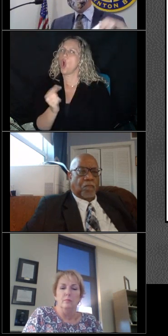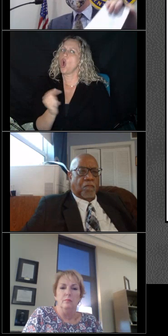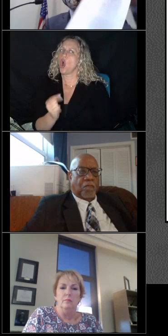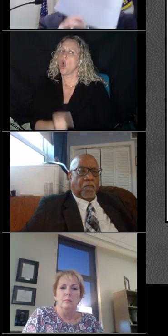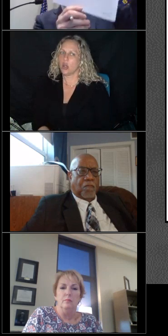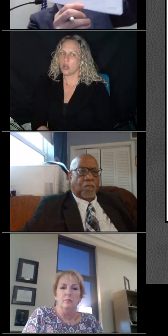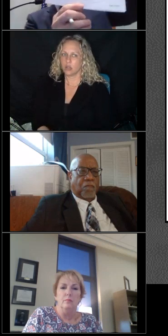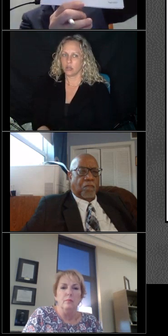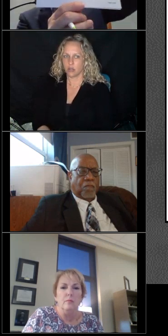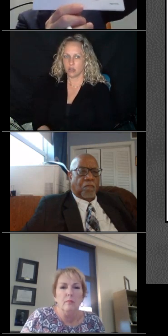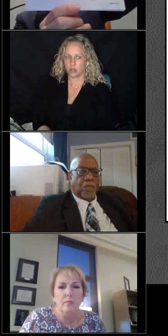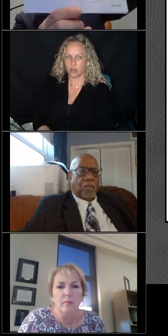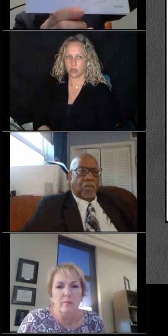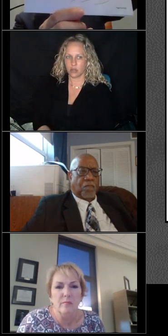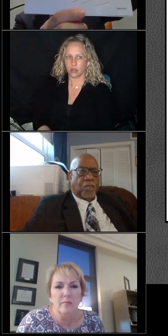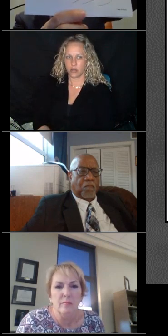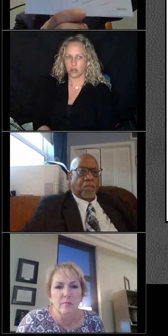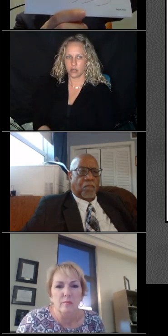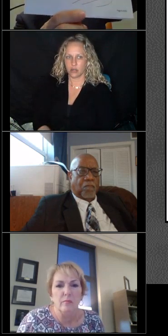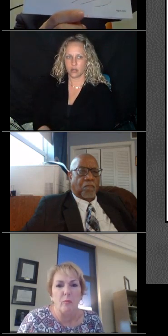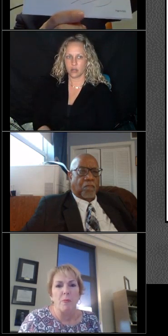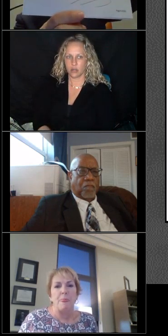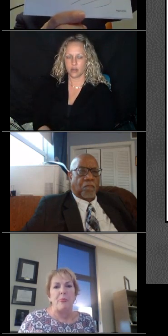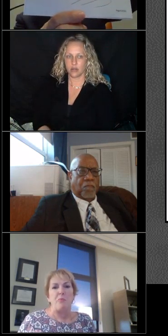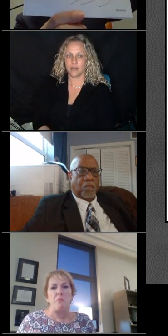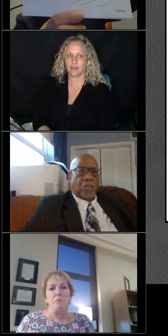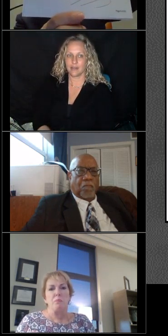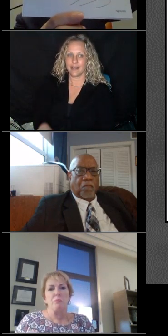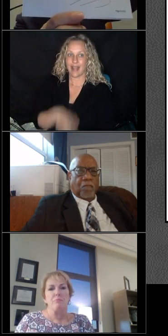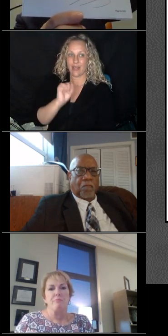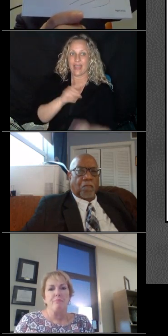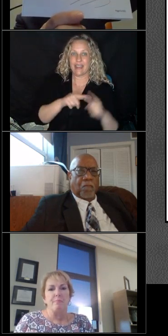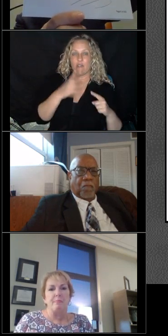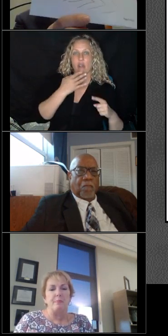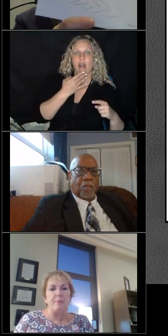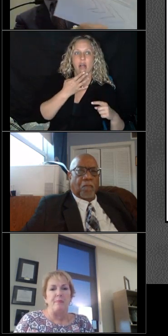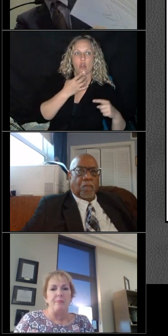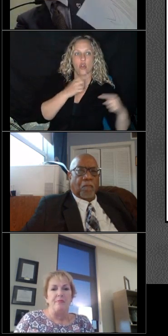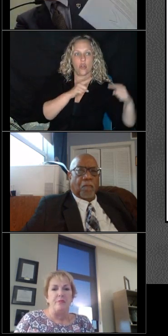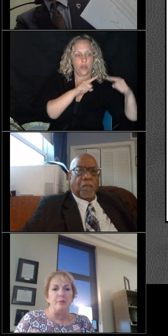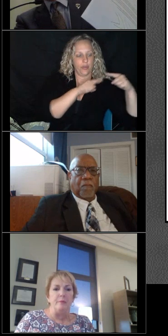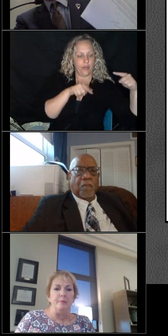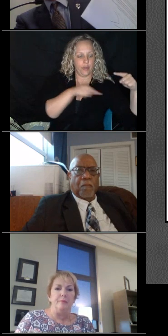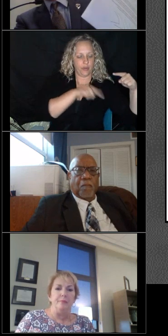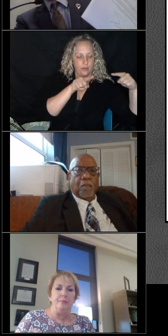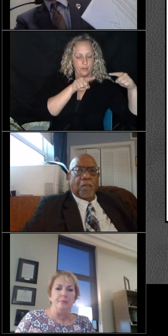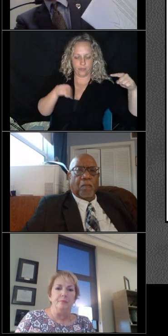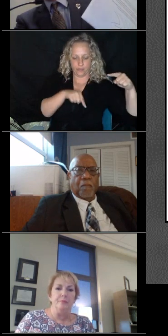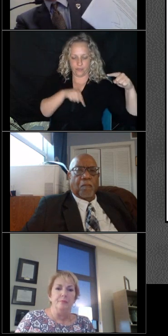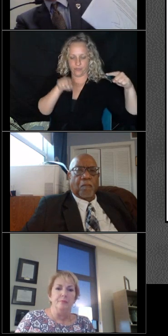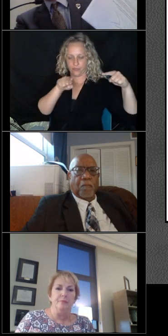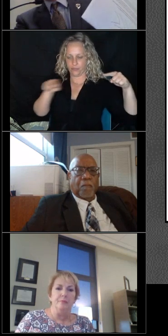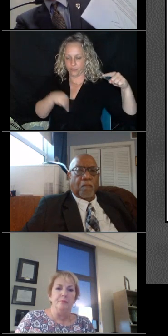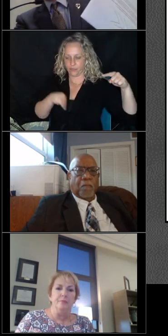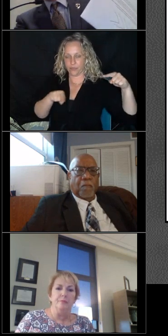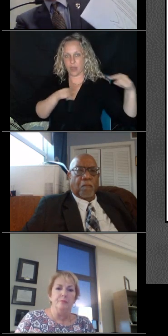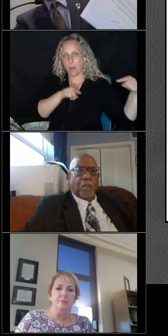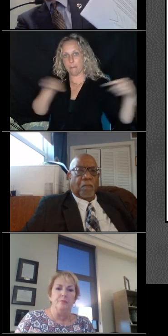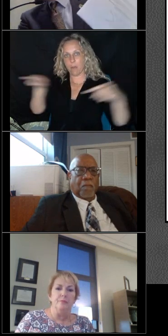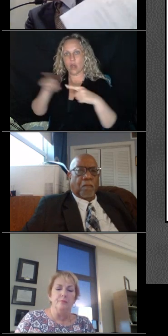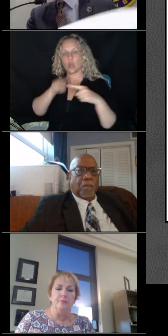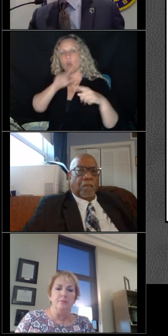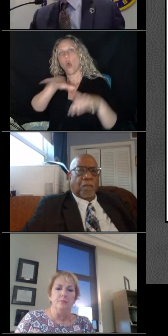kind of like, my bad. So all of these are different colors, not the same ink, and we have it pointing to the ocean.